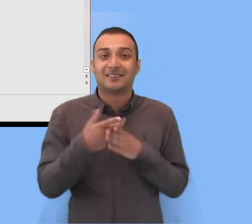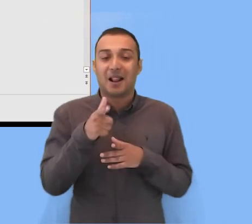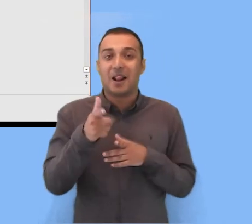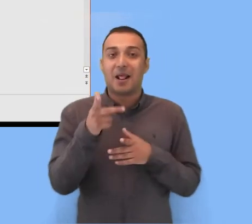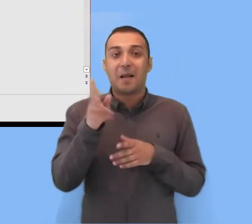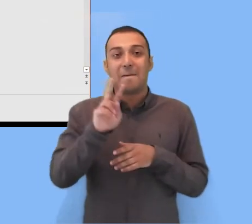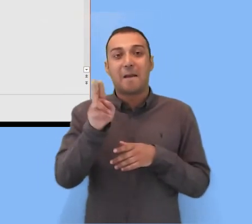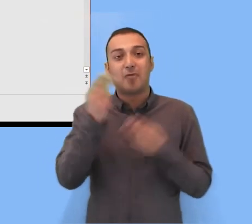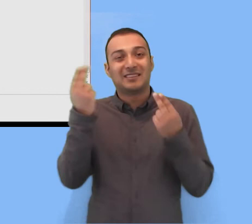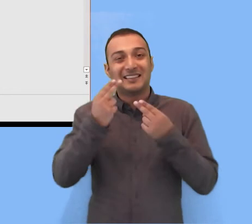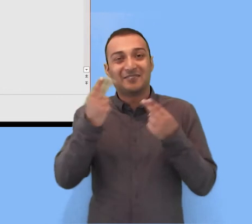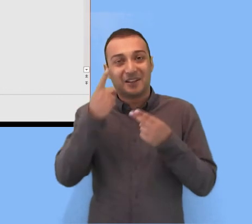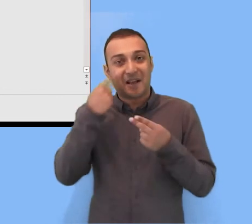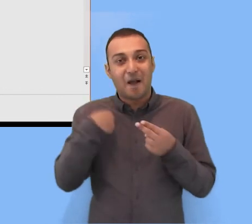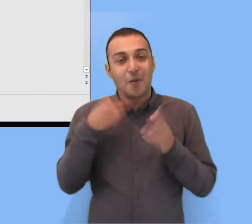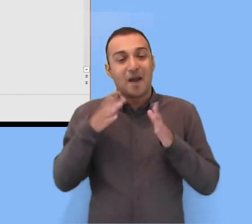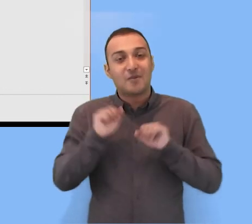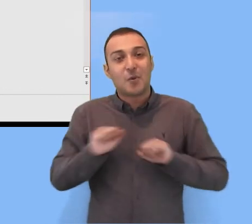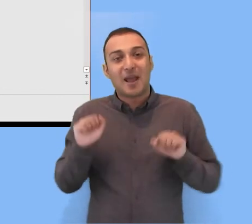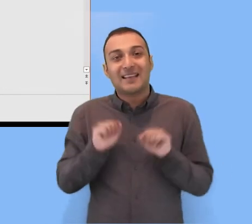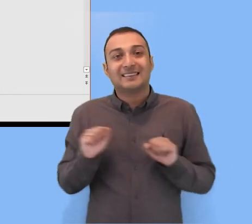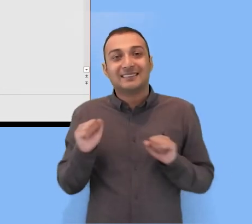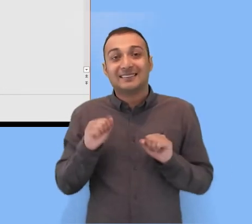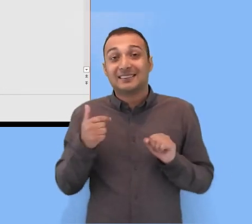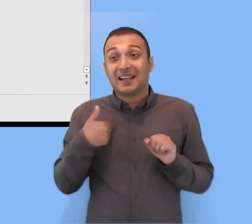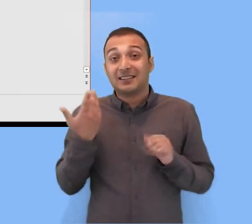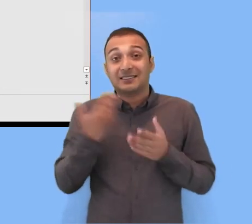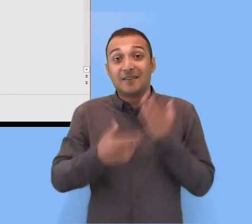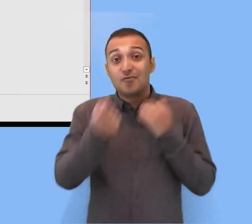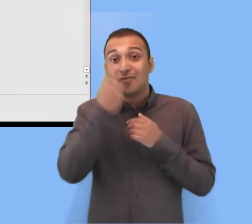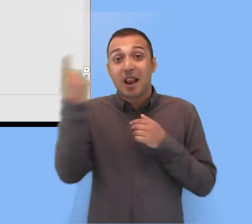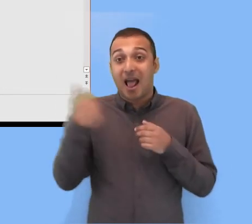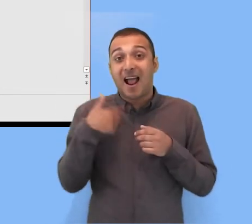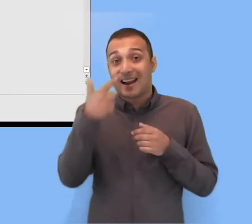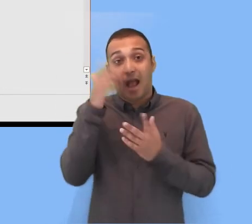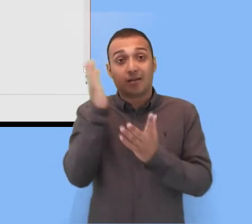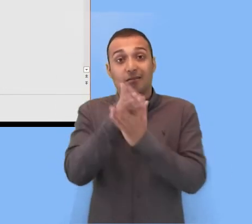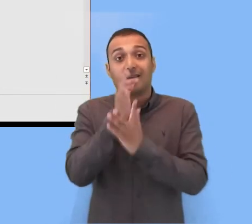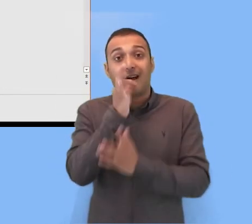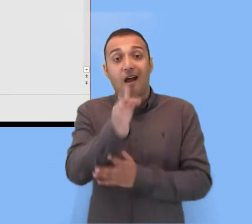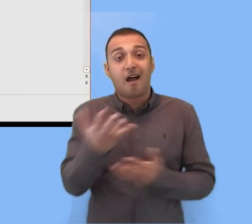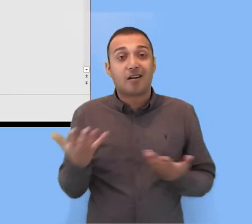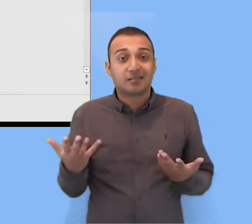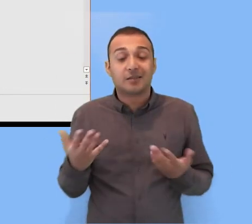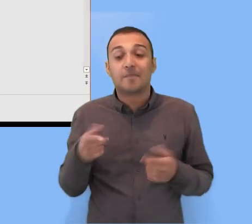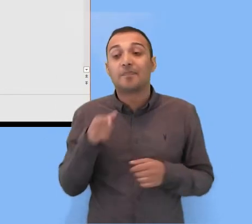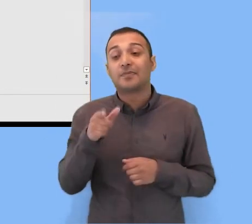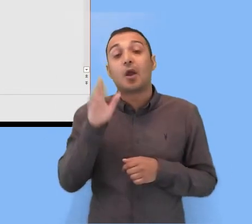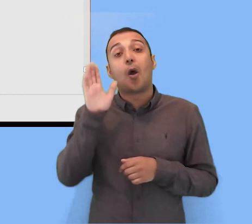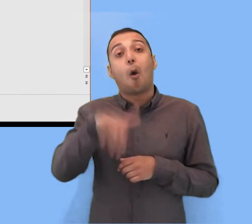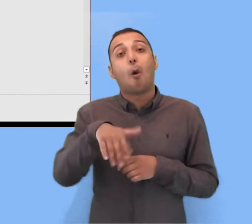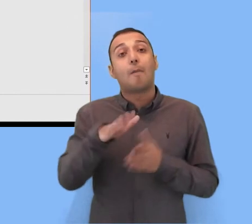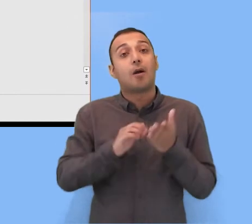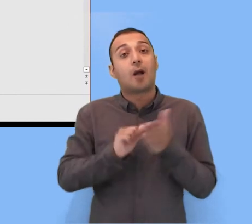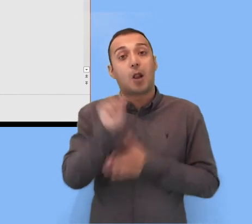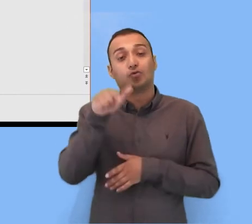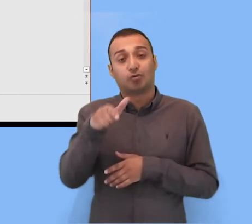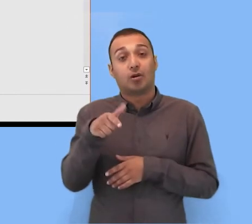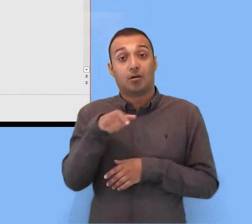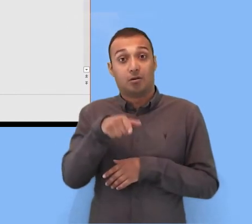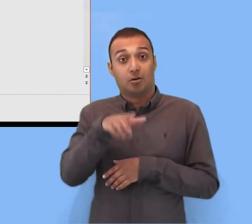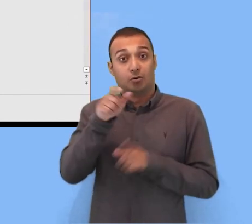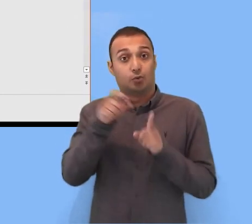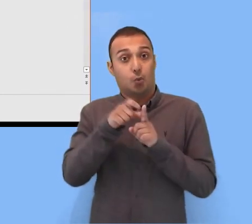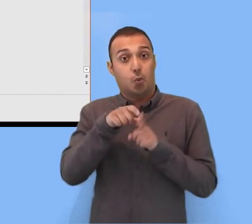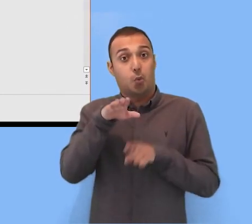And then she continued about actual home culture. She said, "Zara goes to Italian classes as my husband wants her to be fluent